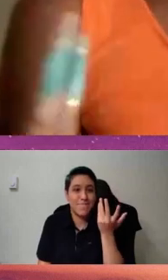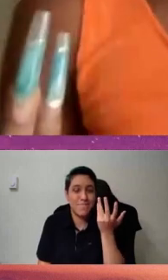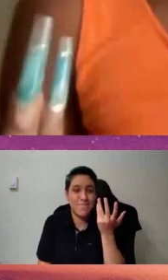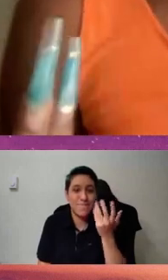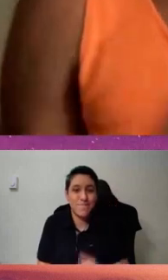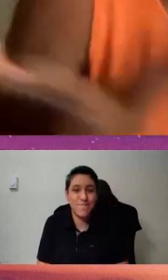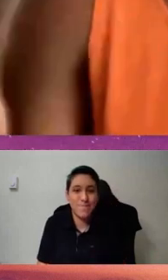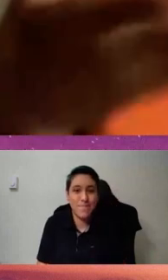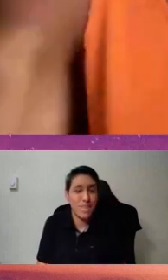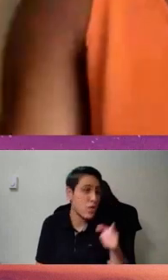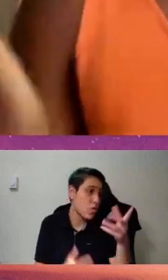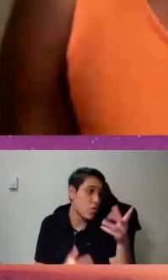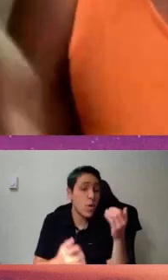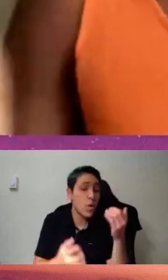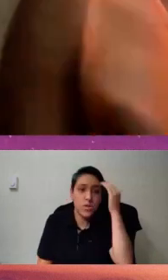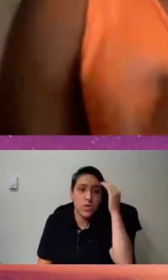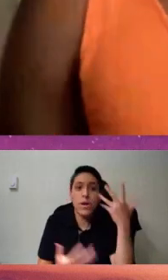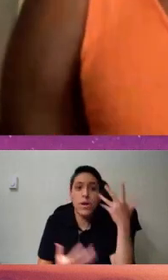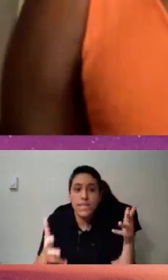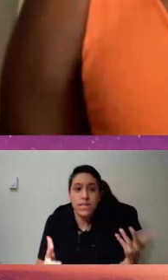besides just knowing? When